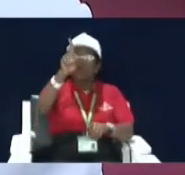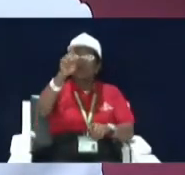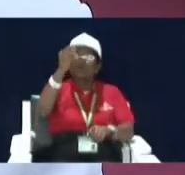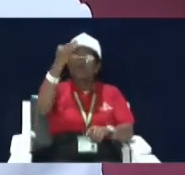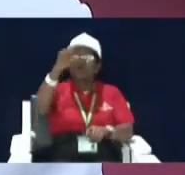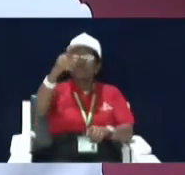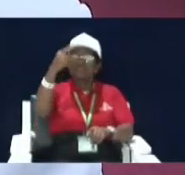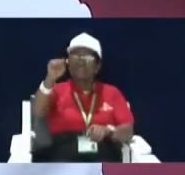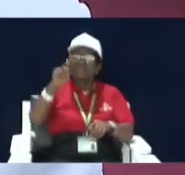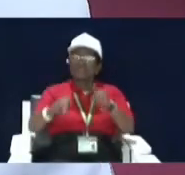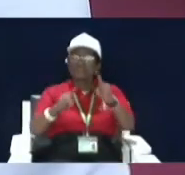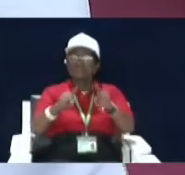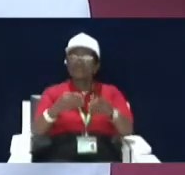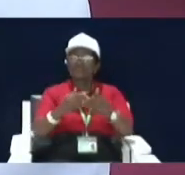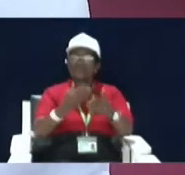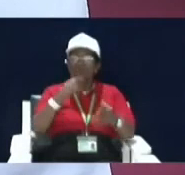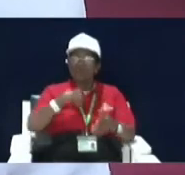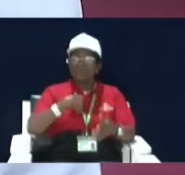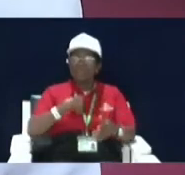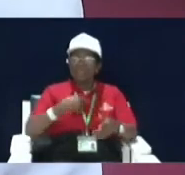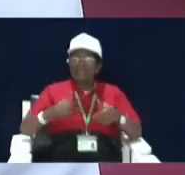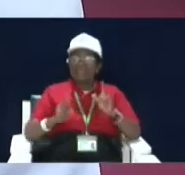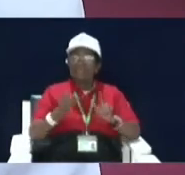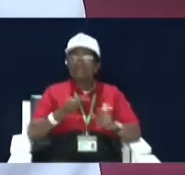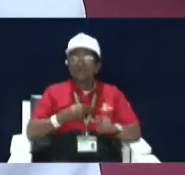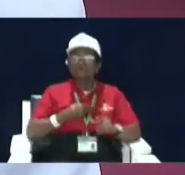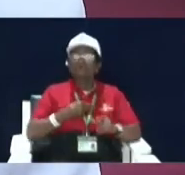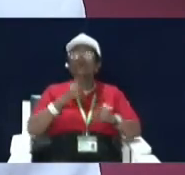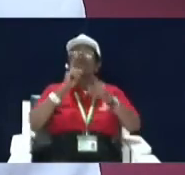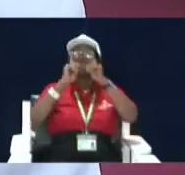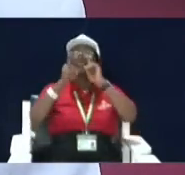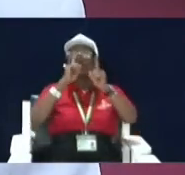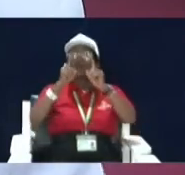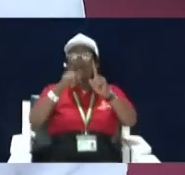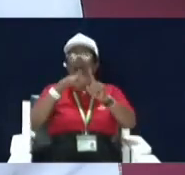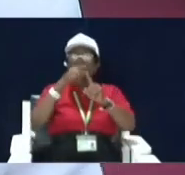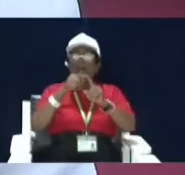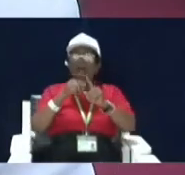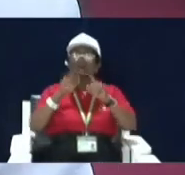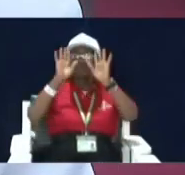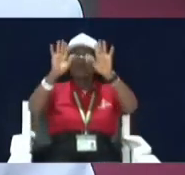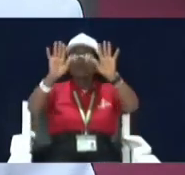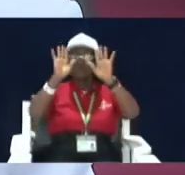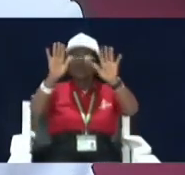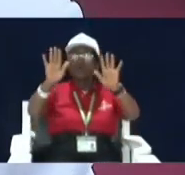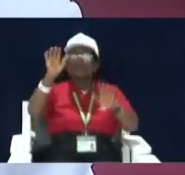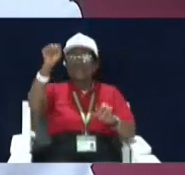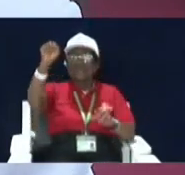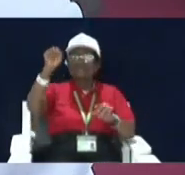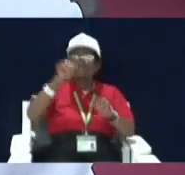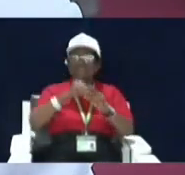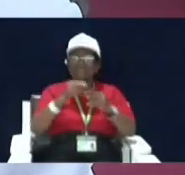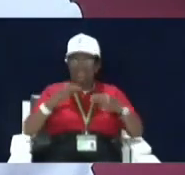me referred to. Let's talk about wonders in the physical.